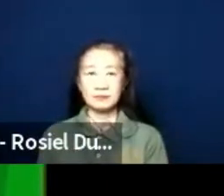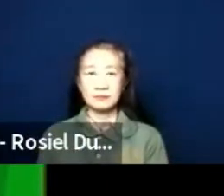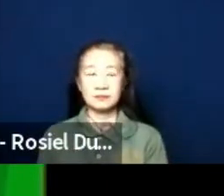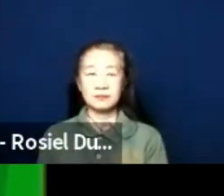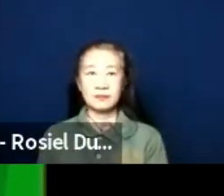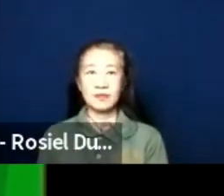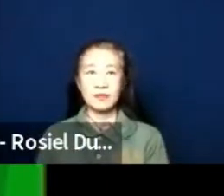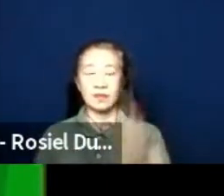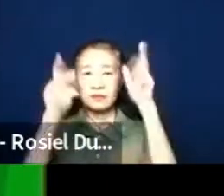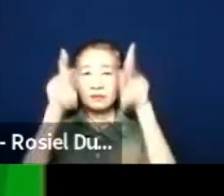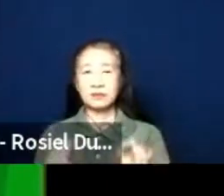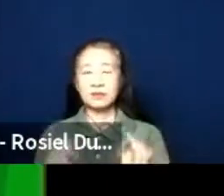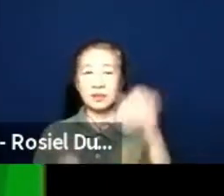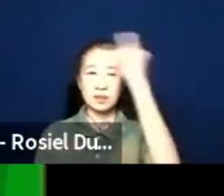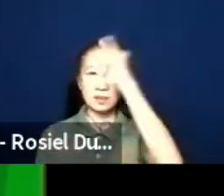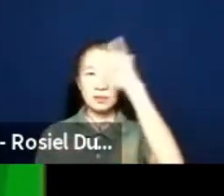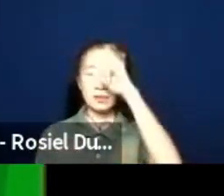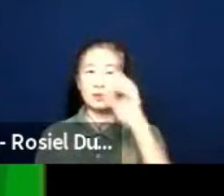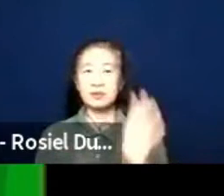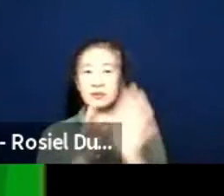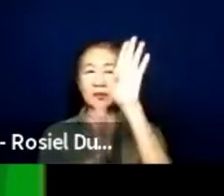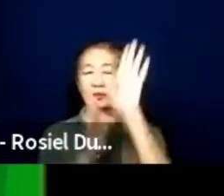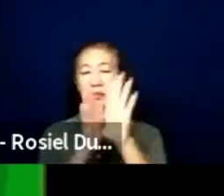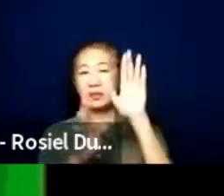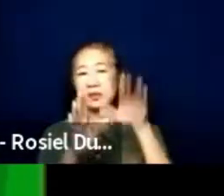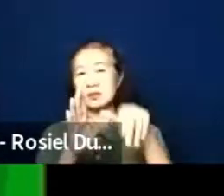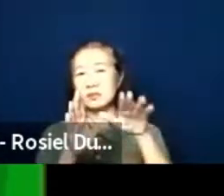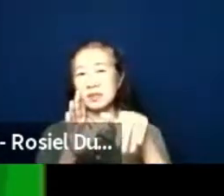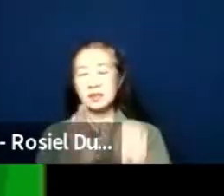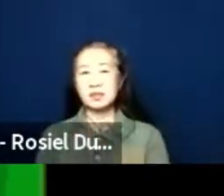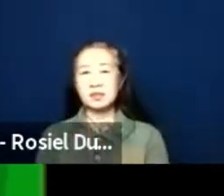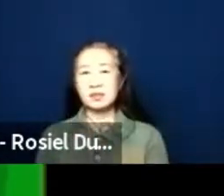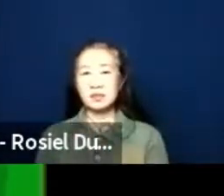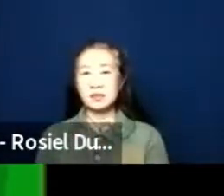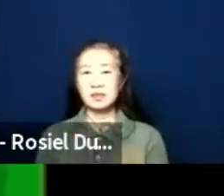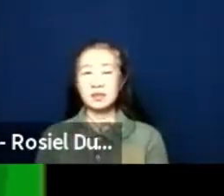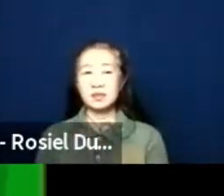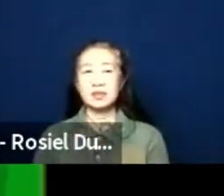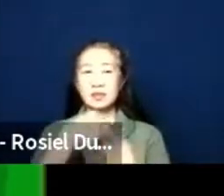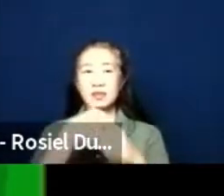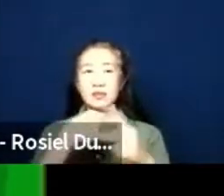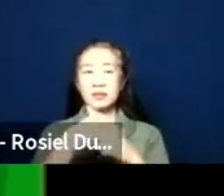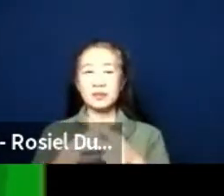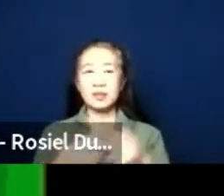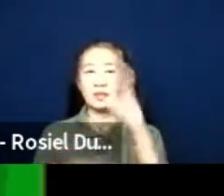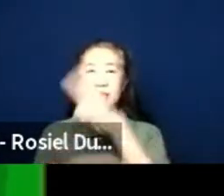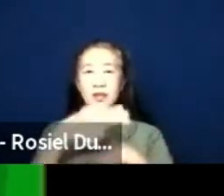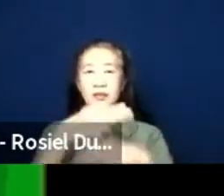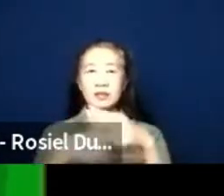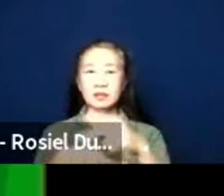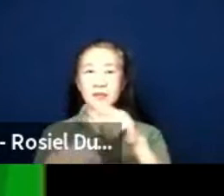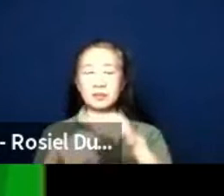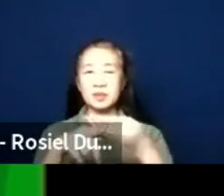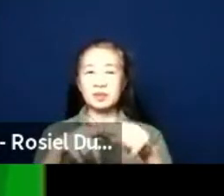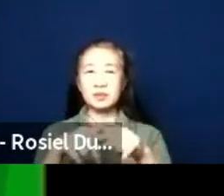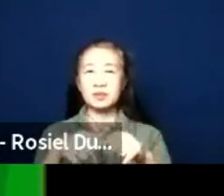Next, individuals with intellectual or developmental disabilities. Keep a handheld electronic devices charged and